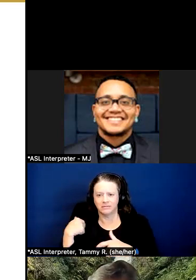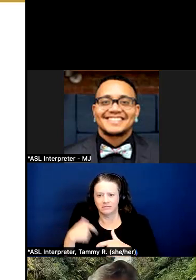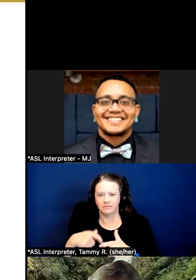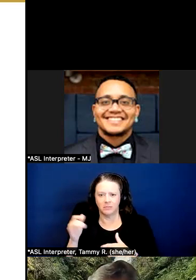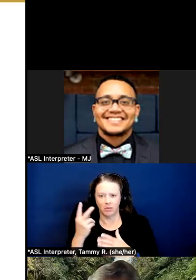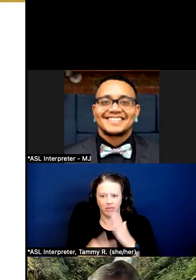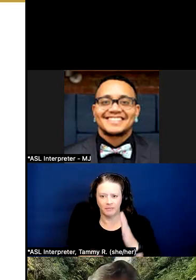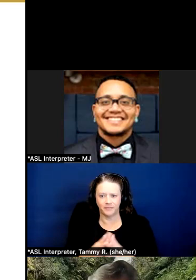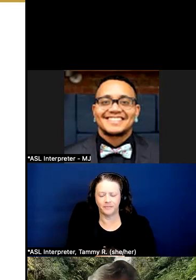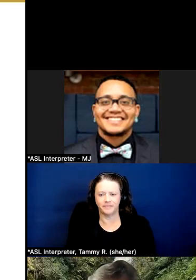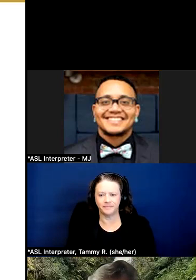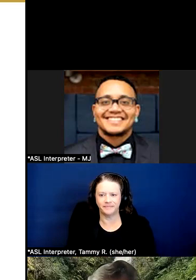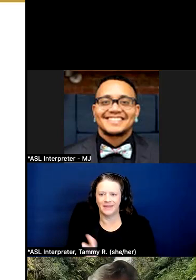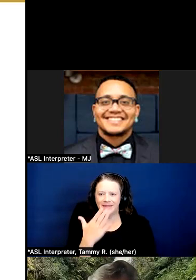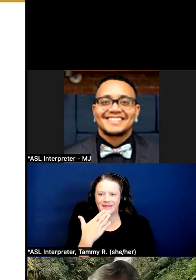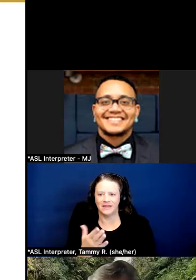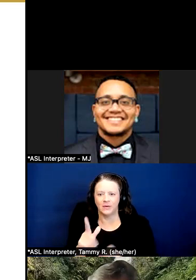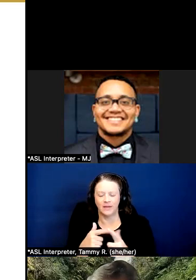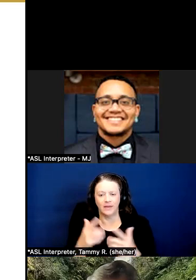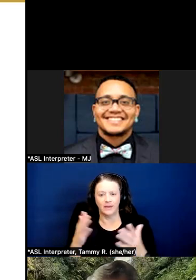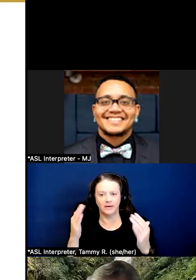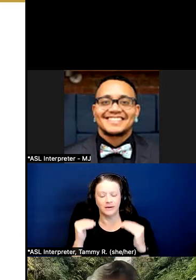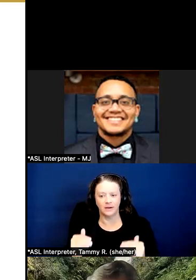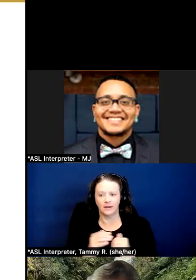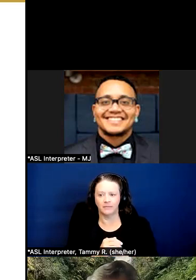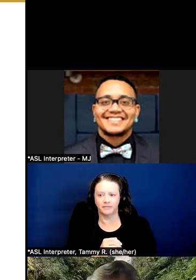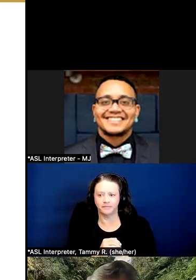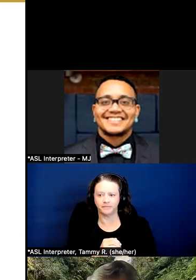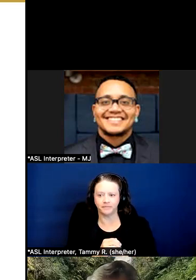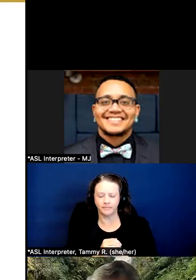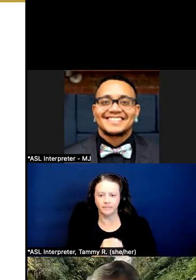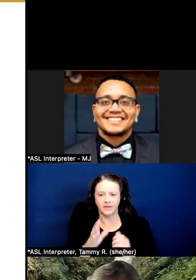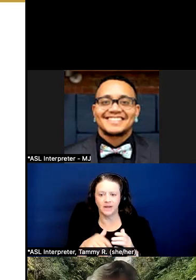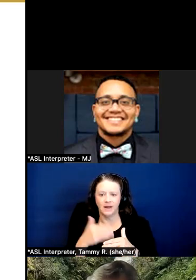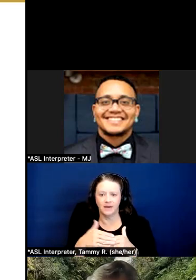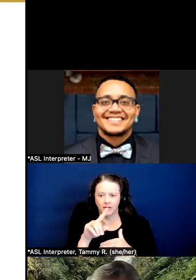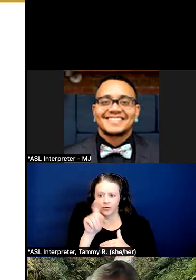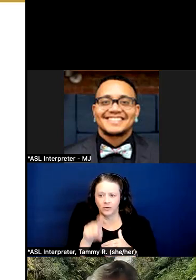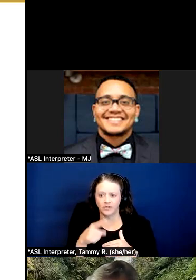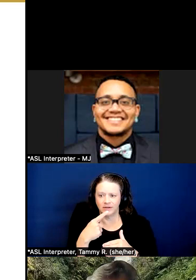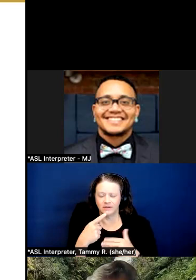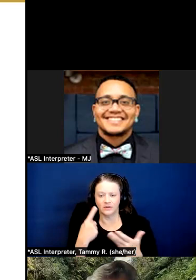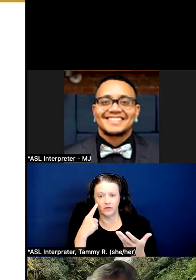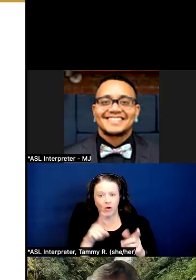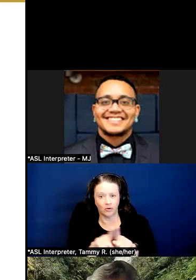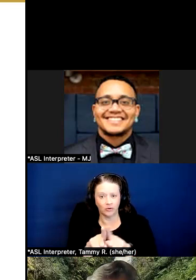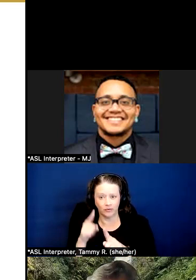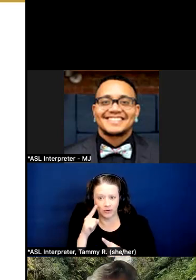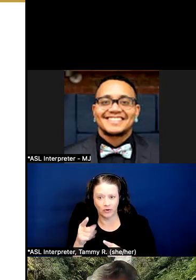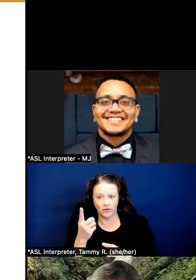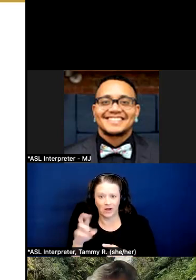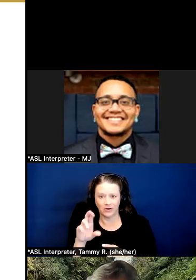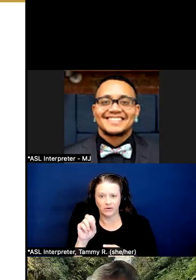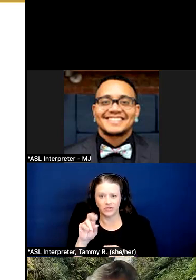All right, thank you. And then the next one is also for you, Dr.